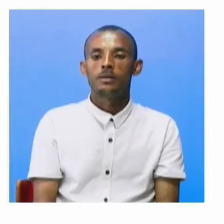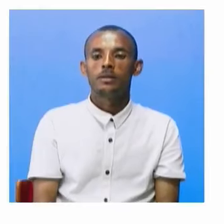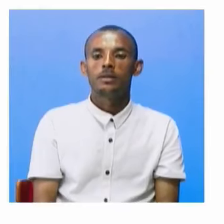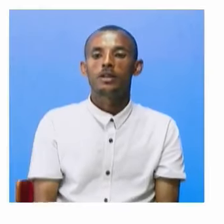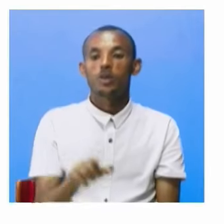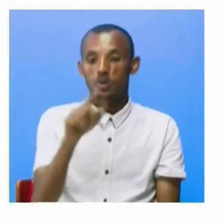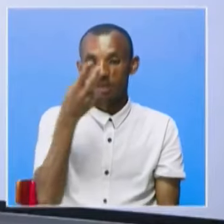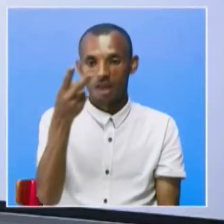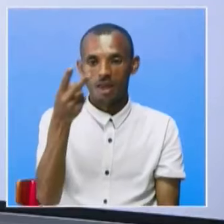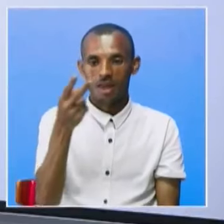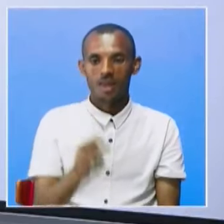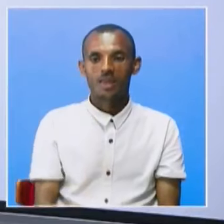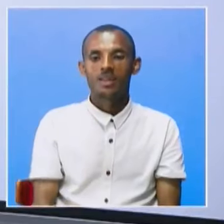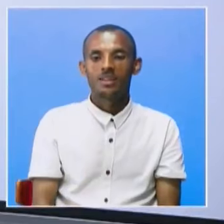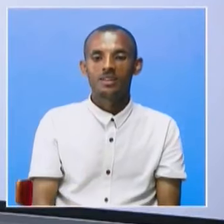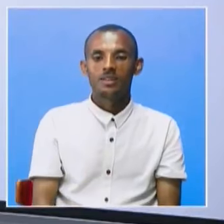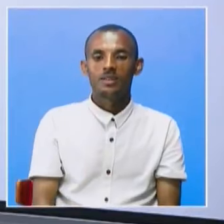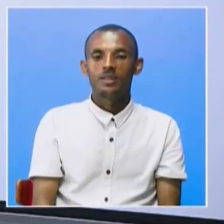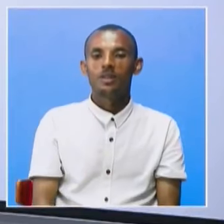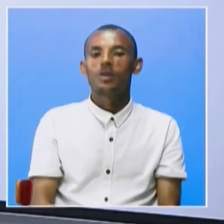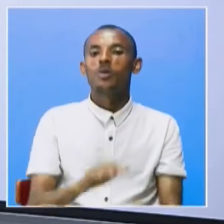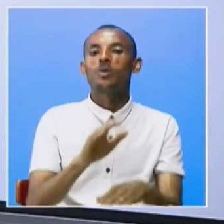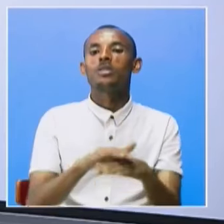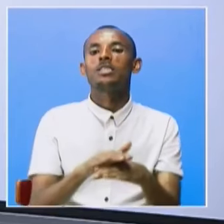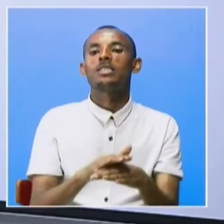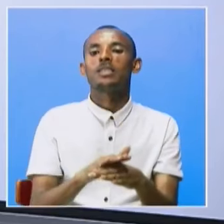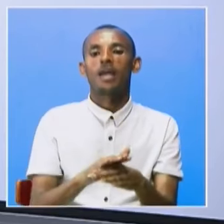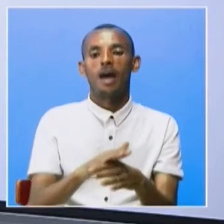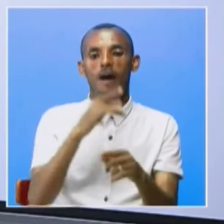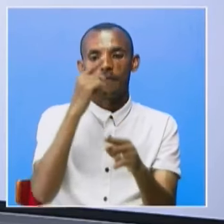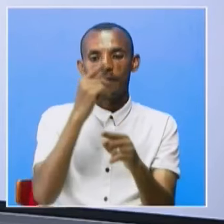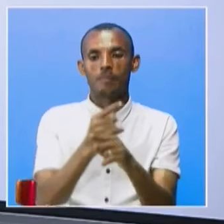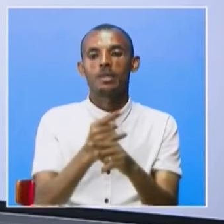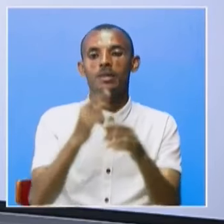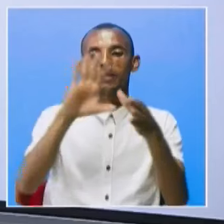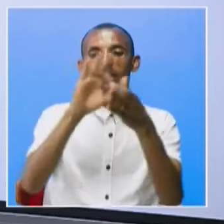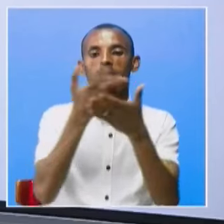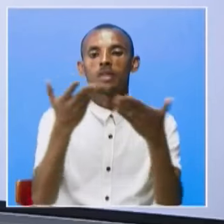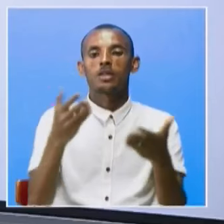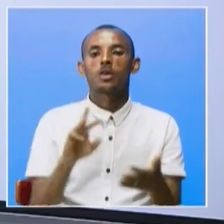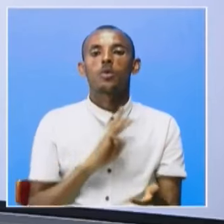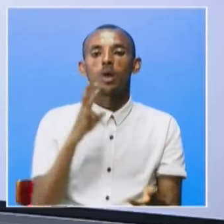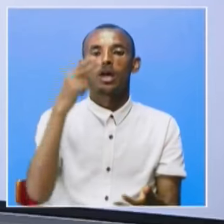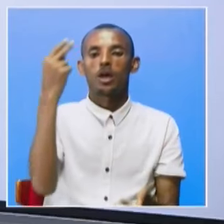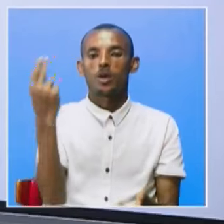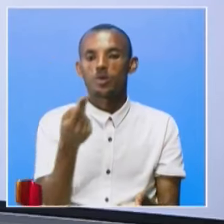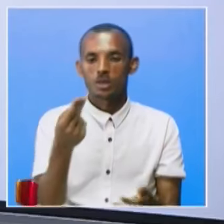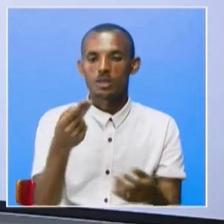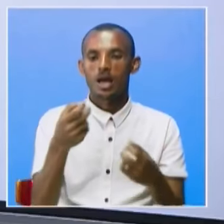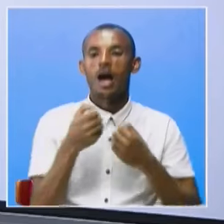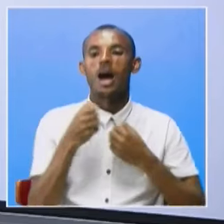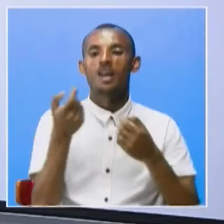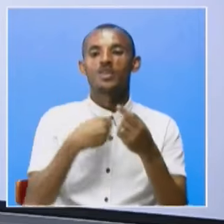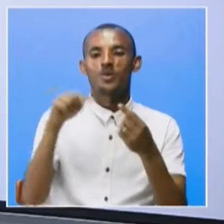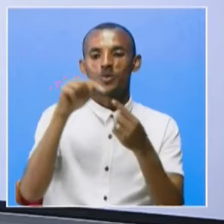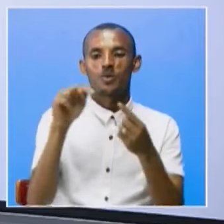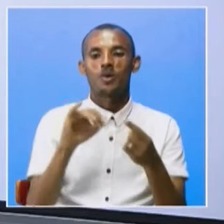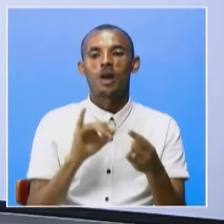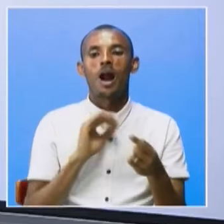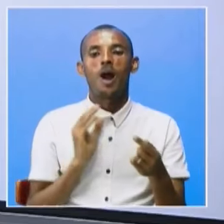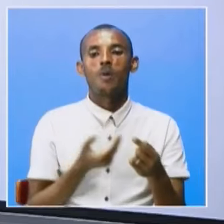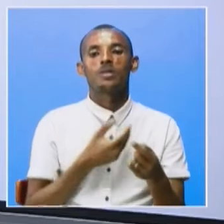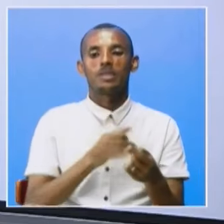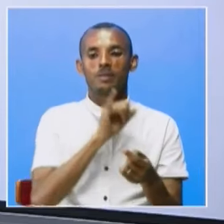You see? On the affirmative sentence, we use has to because our subject is